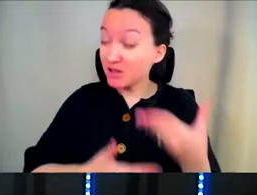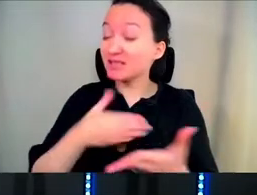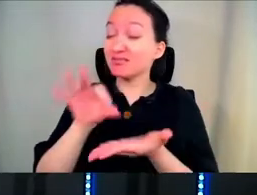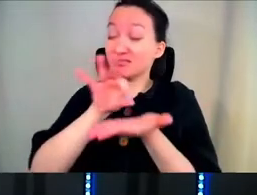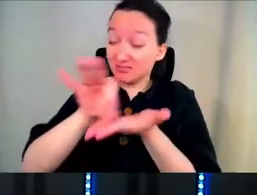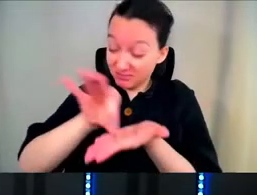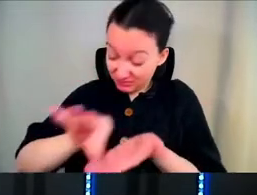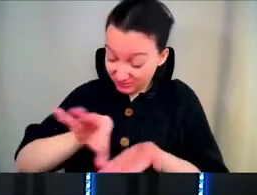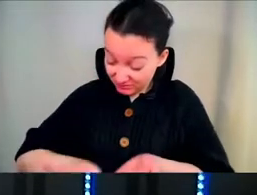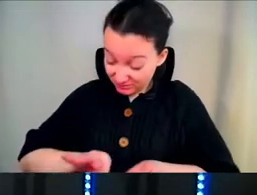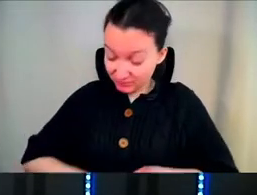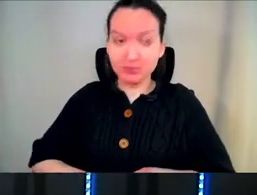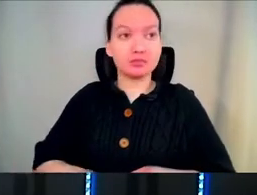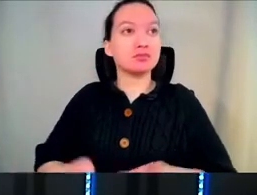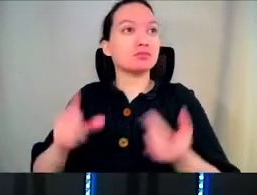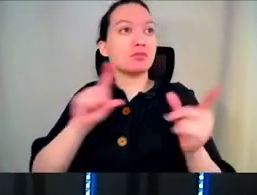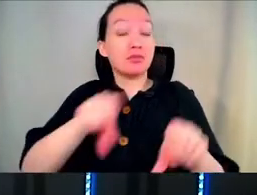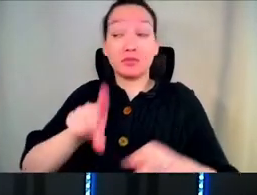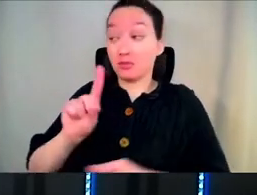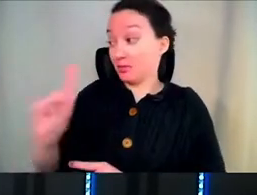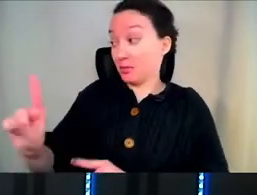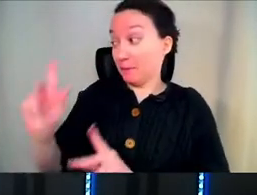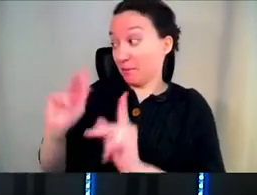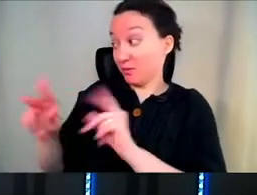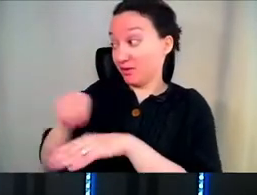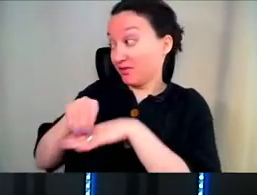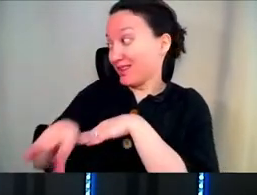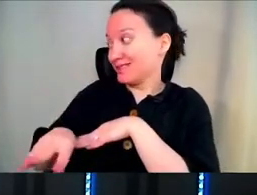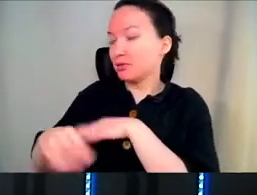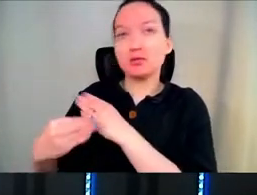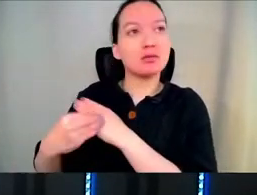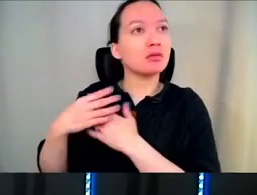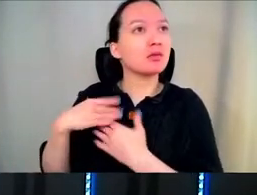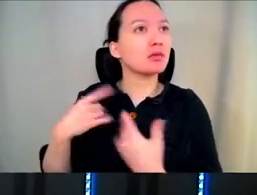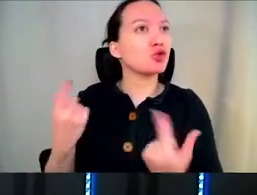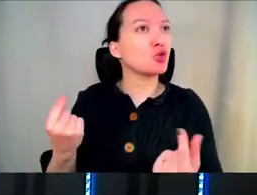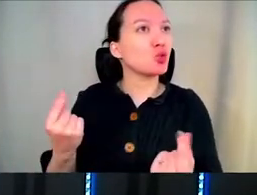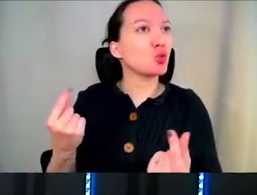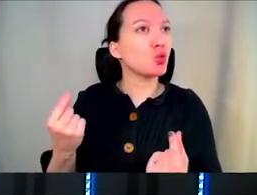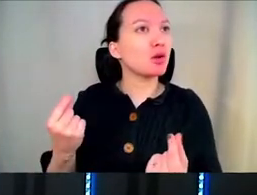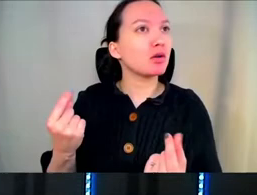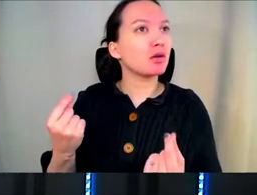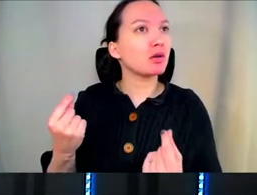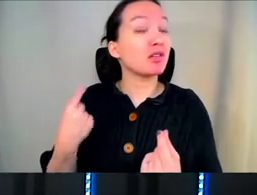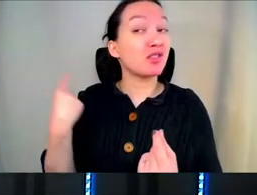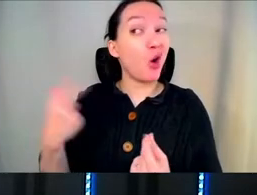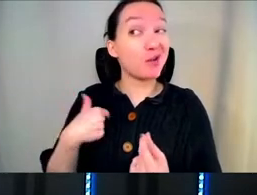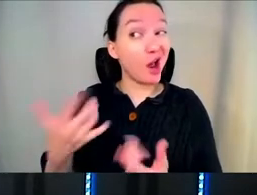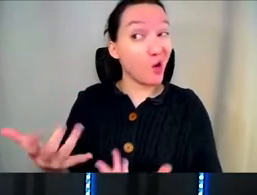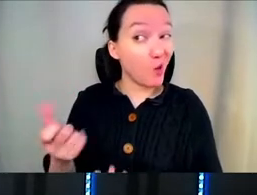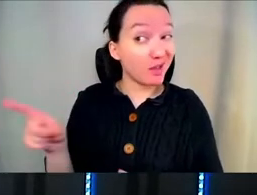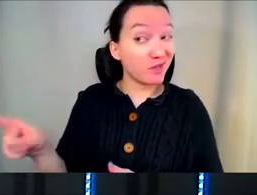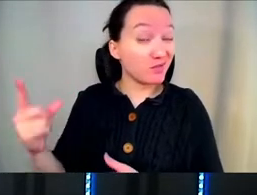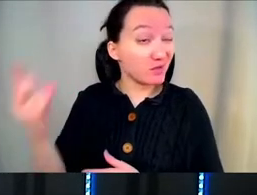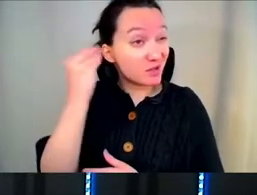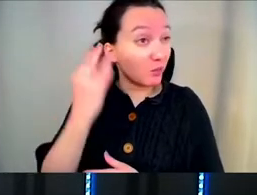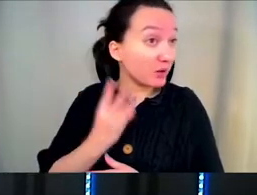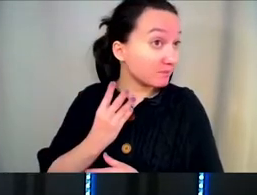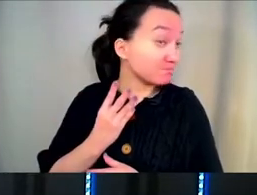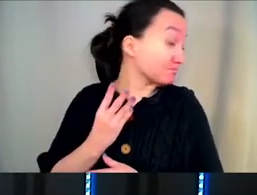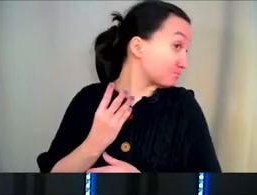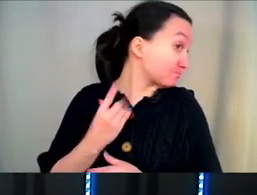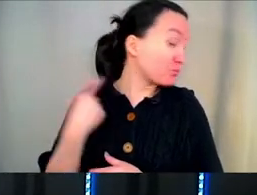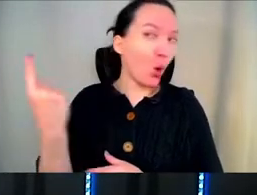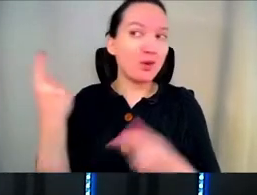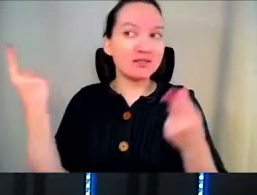inventory. What, when I go to these people for advice, what do they tell me to do? Is it always what I want them to tell me to do? Does it